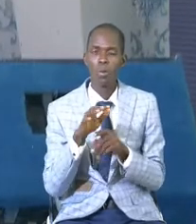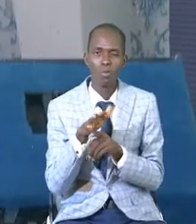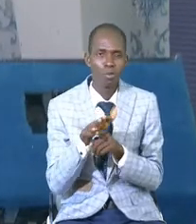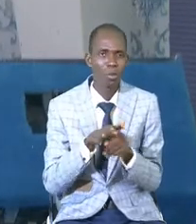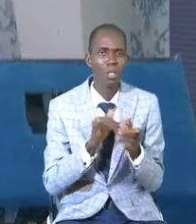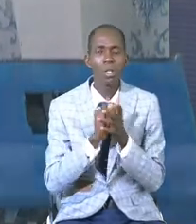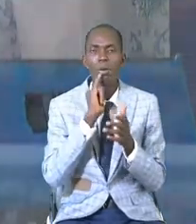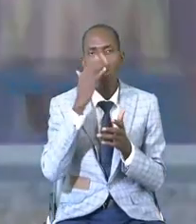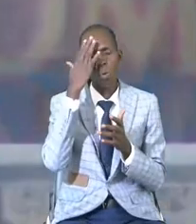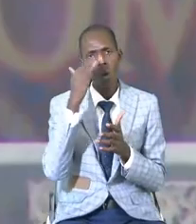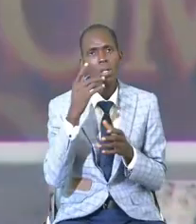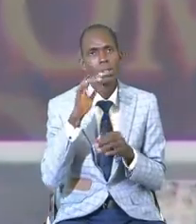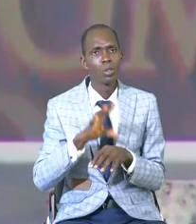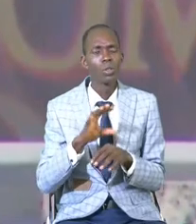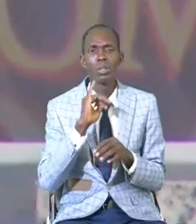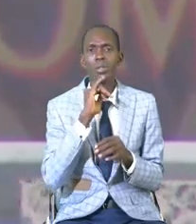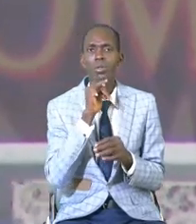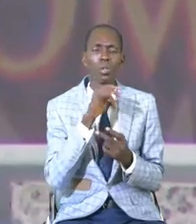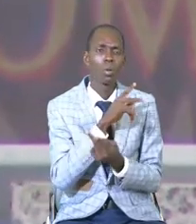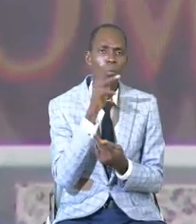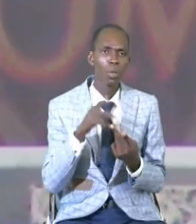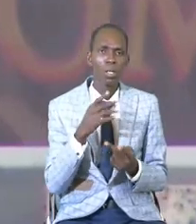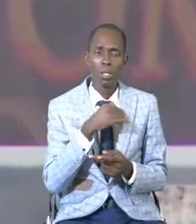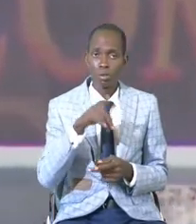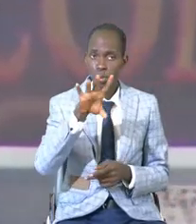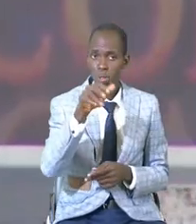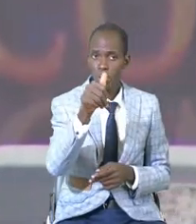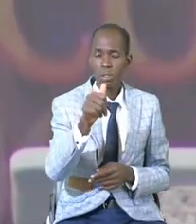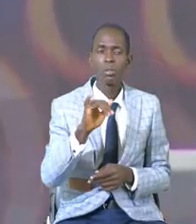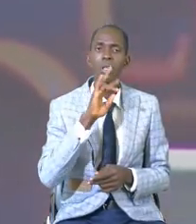perfect. And you yourself, you are not perfect. But